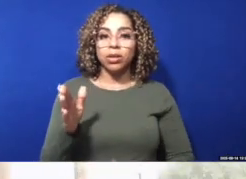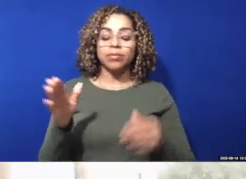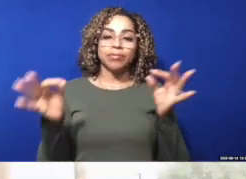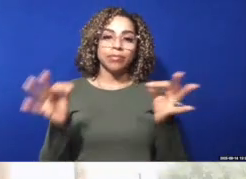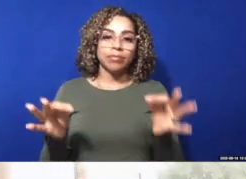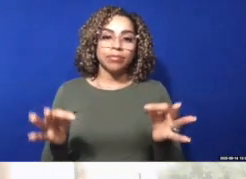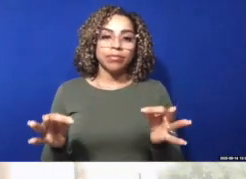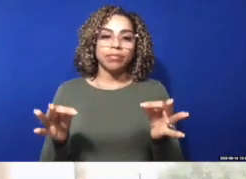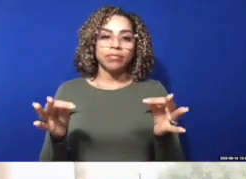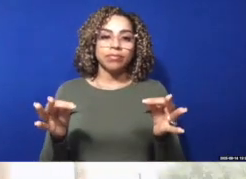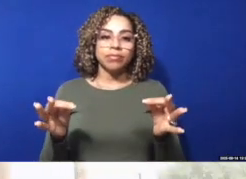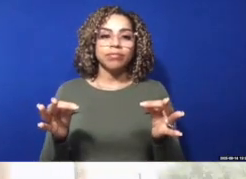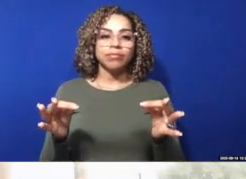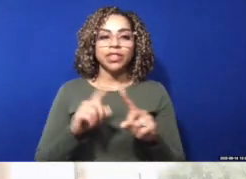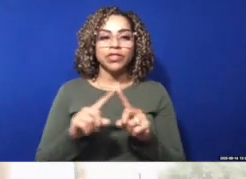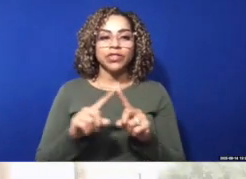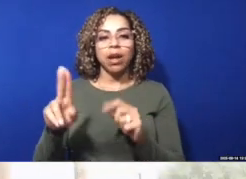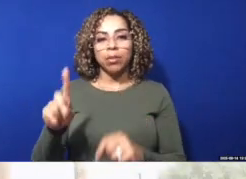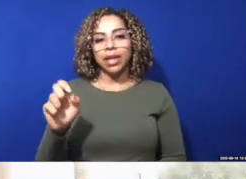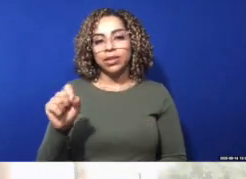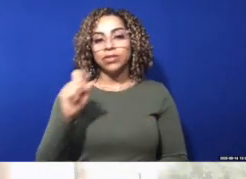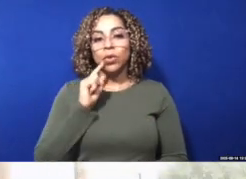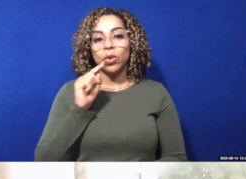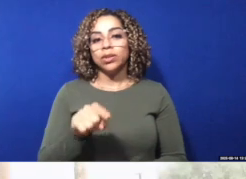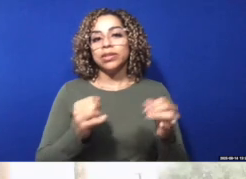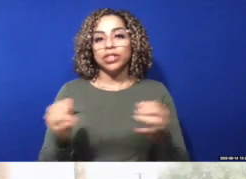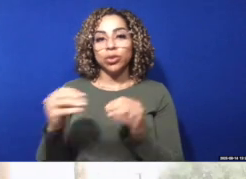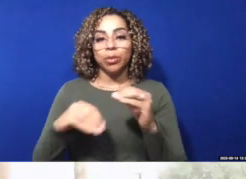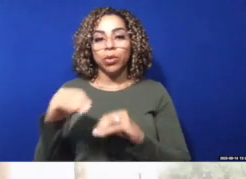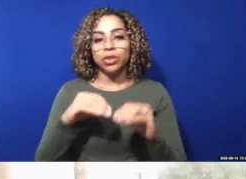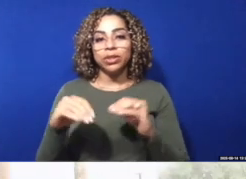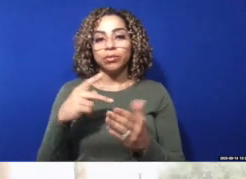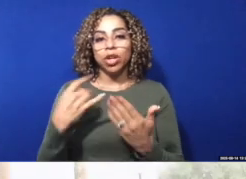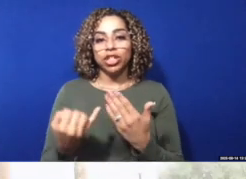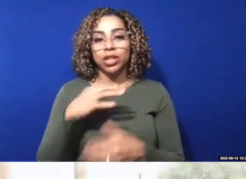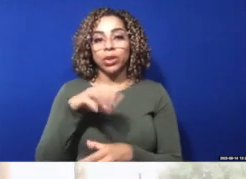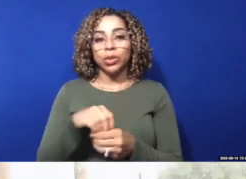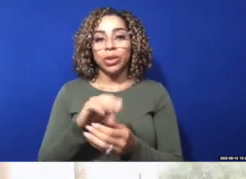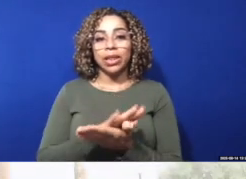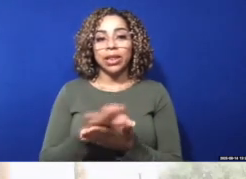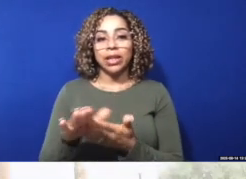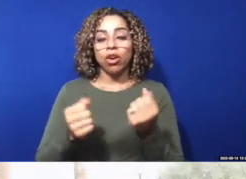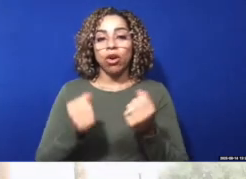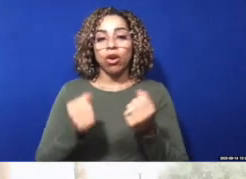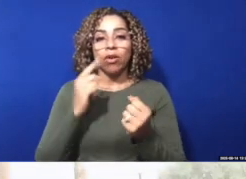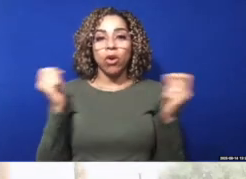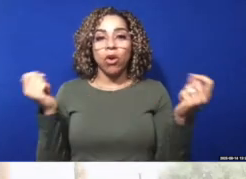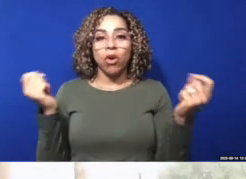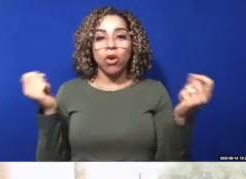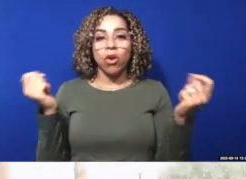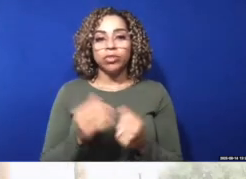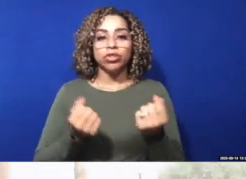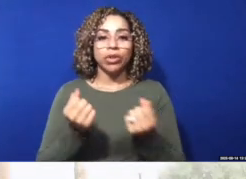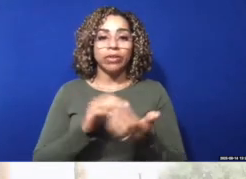updates for the individual mobility incentive projects, which include Clean Cars for All, the Driving Clean Assistance Program, the